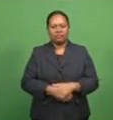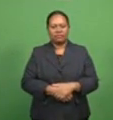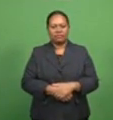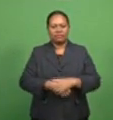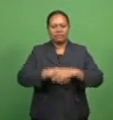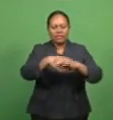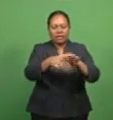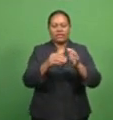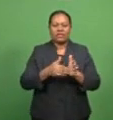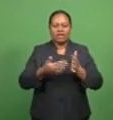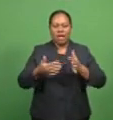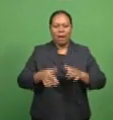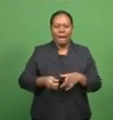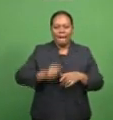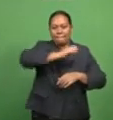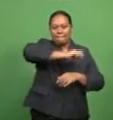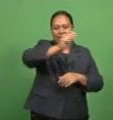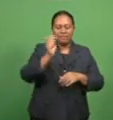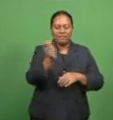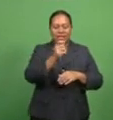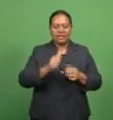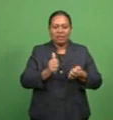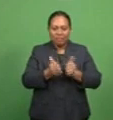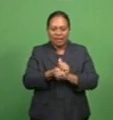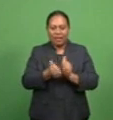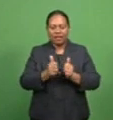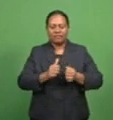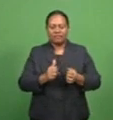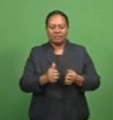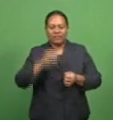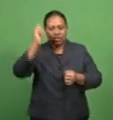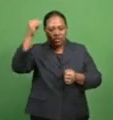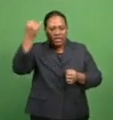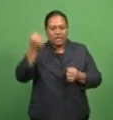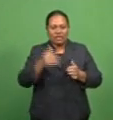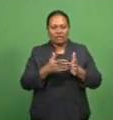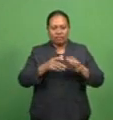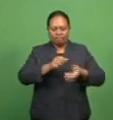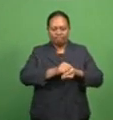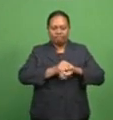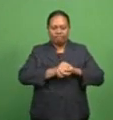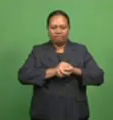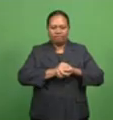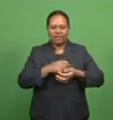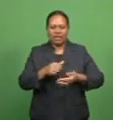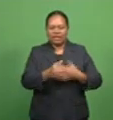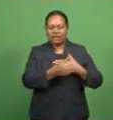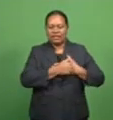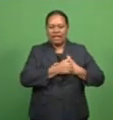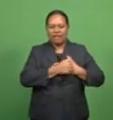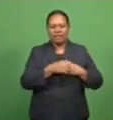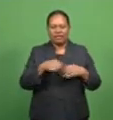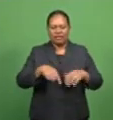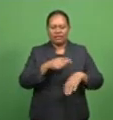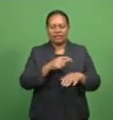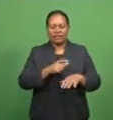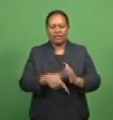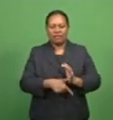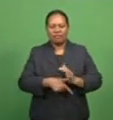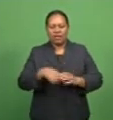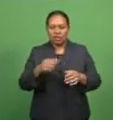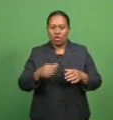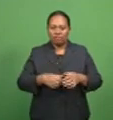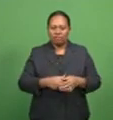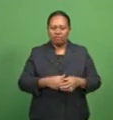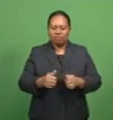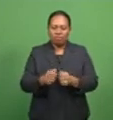Junior badminton players are urged to keep themselves active and engaged during this period. Badminton Fiji was to hold a number of